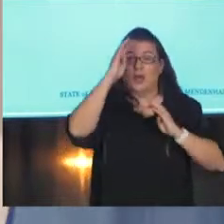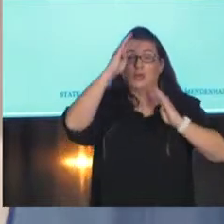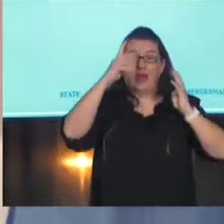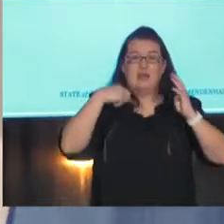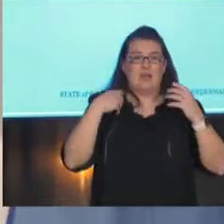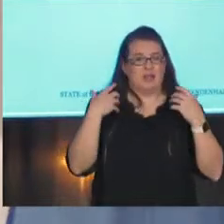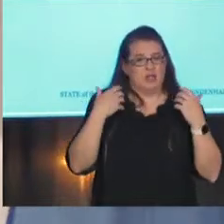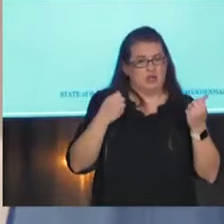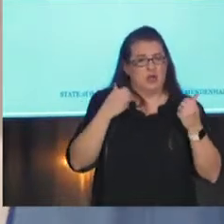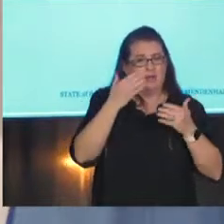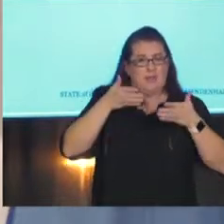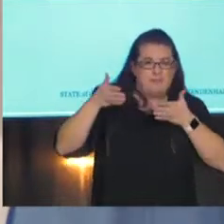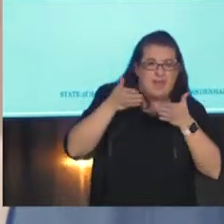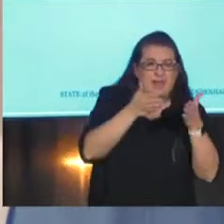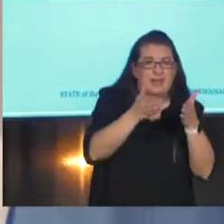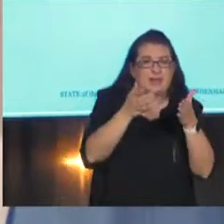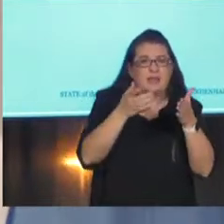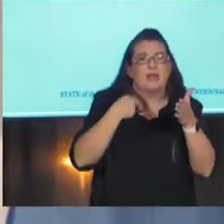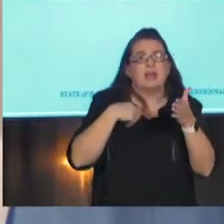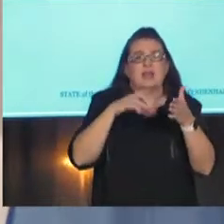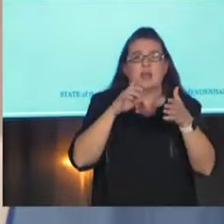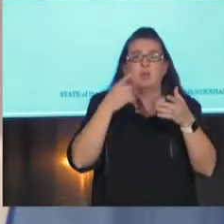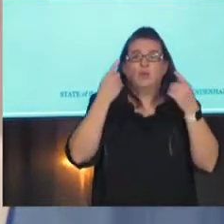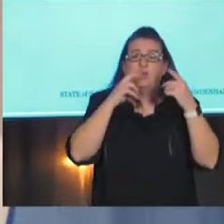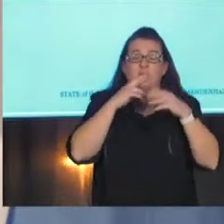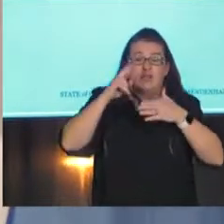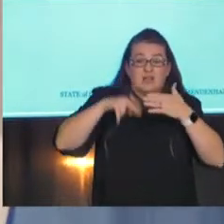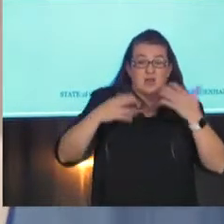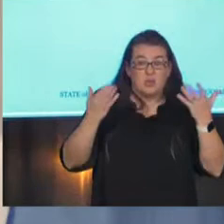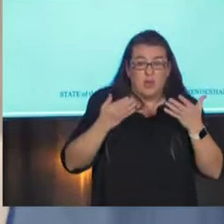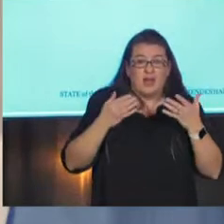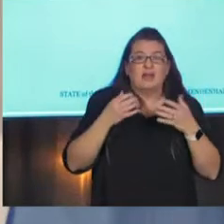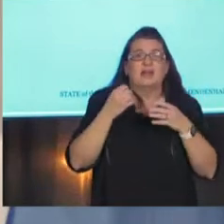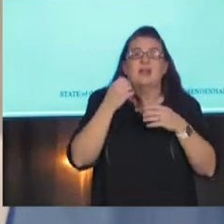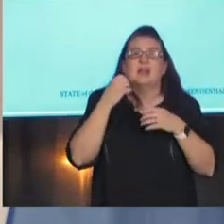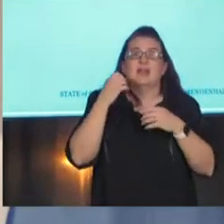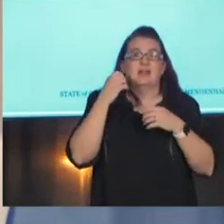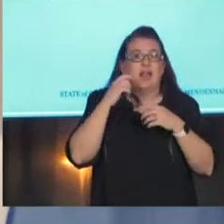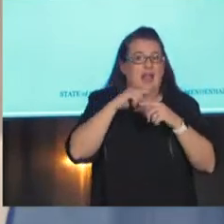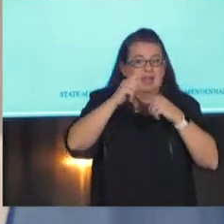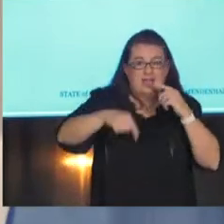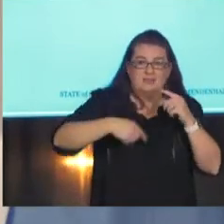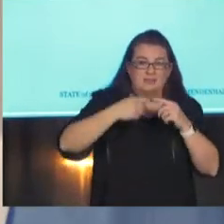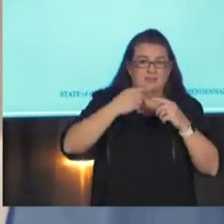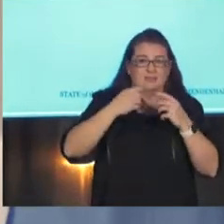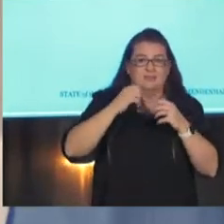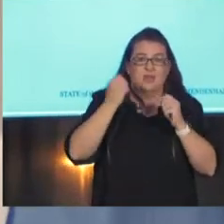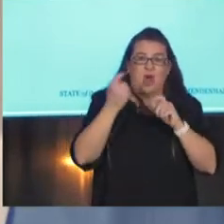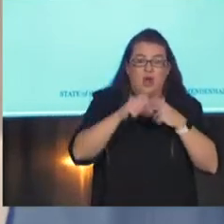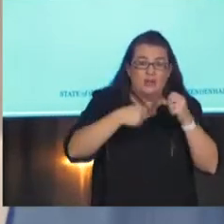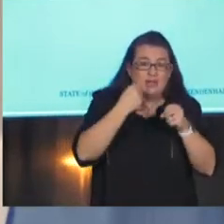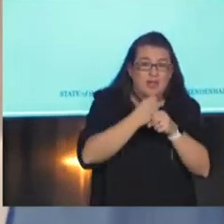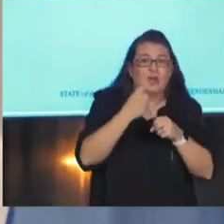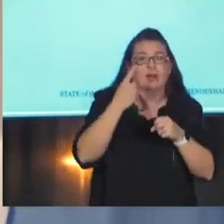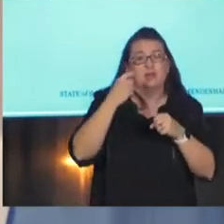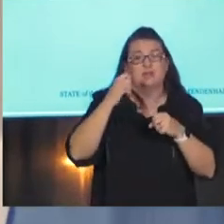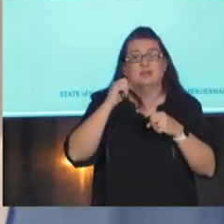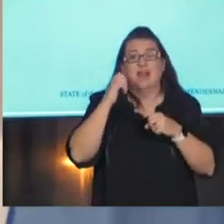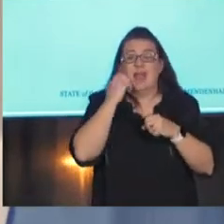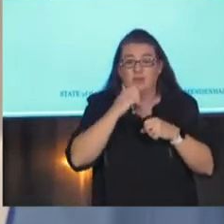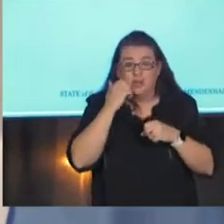forward that results in the year-round daily activation of that neighborhood that the city and those neighbors